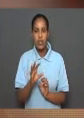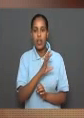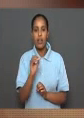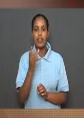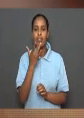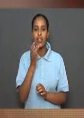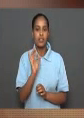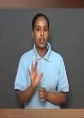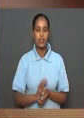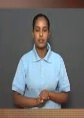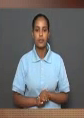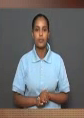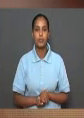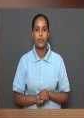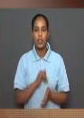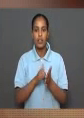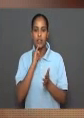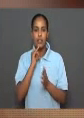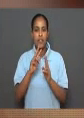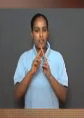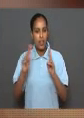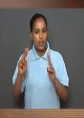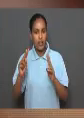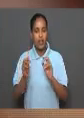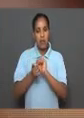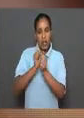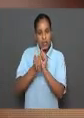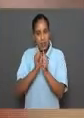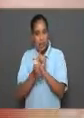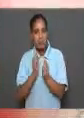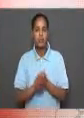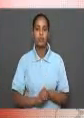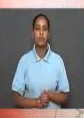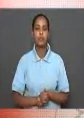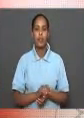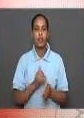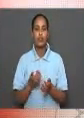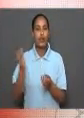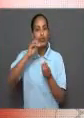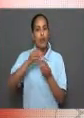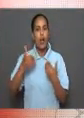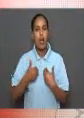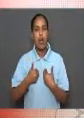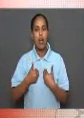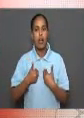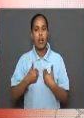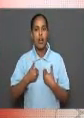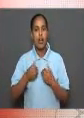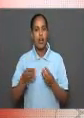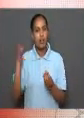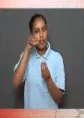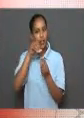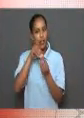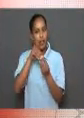and tasteless. It is very flexible. It also has